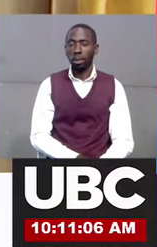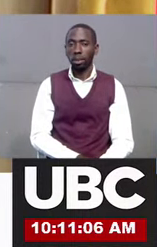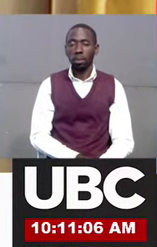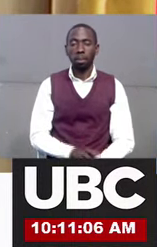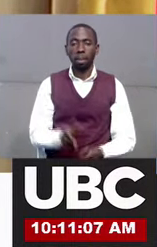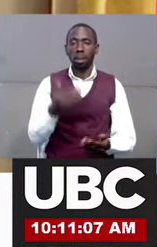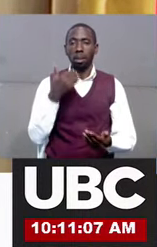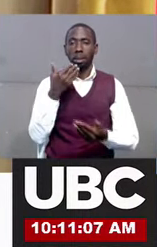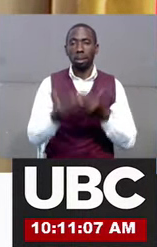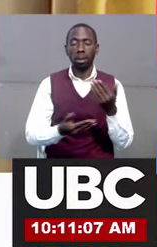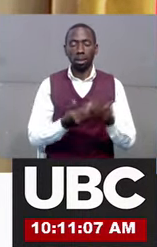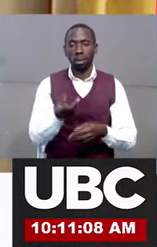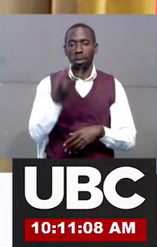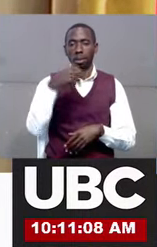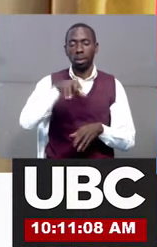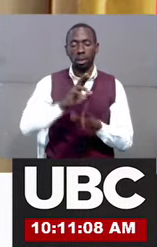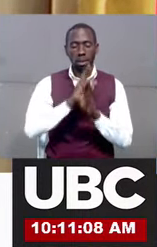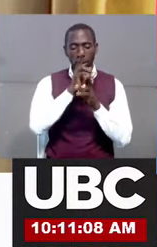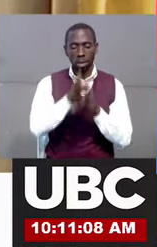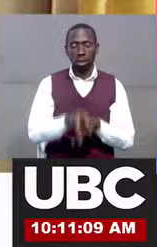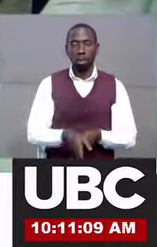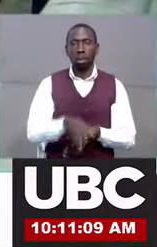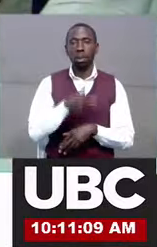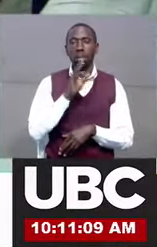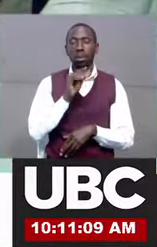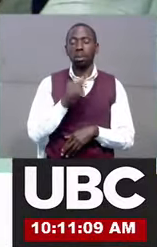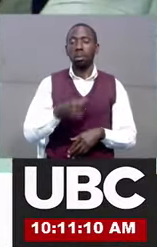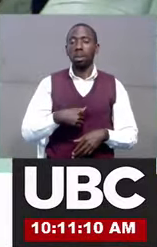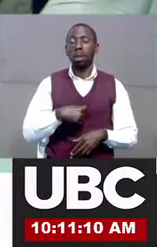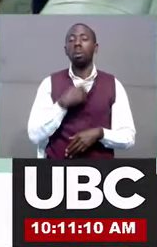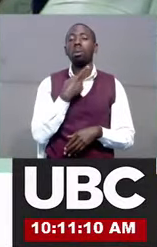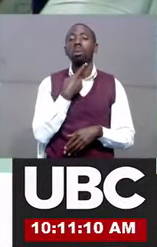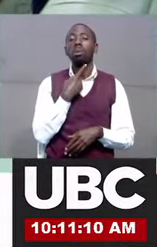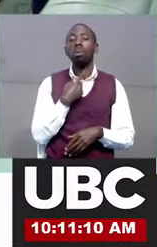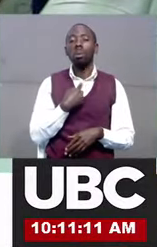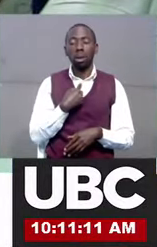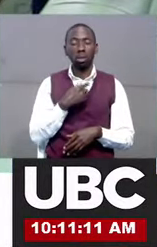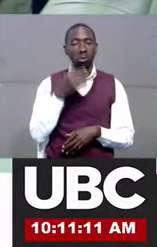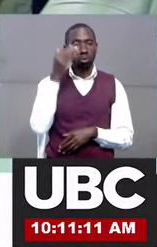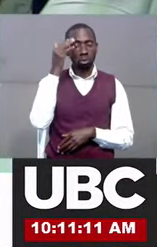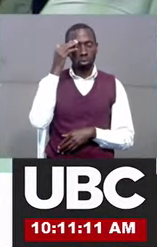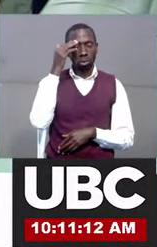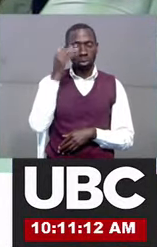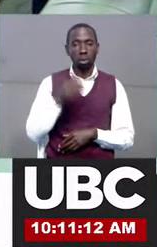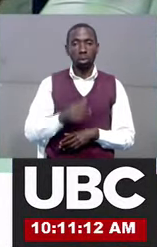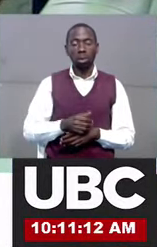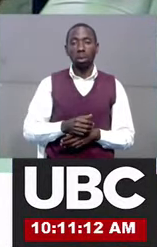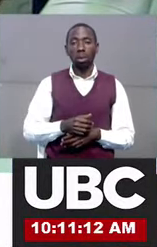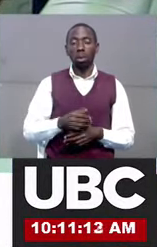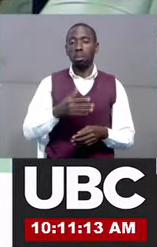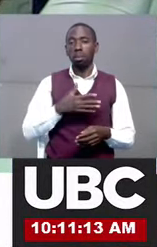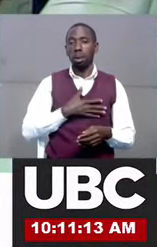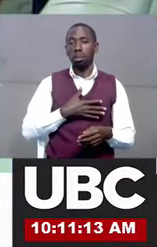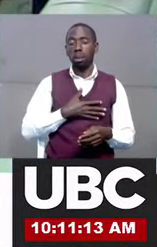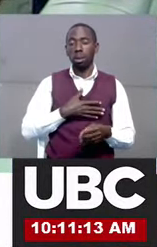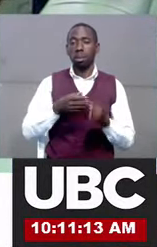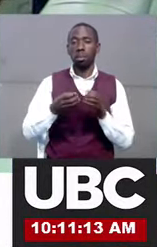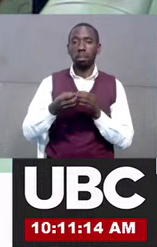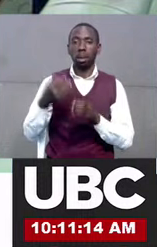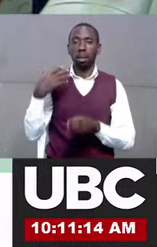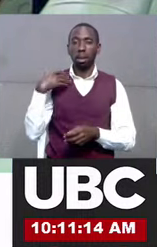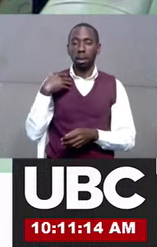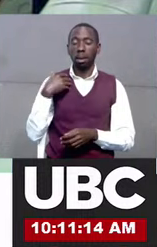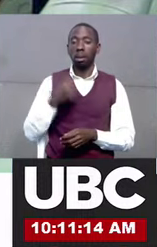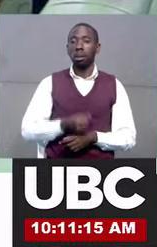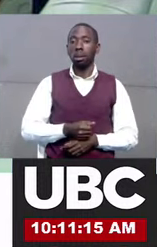Thank you, Right Honourable Speaker. I wanted to find out from my brother in the area.